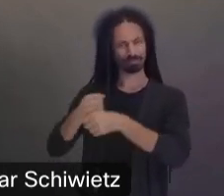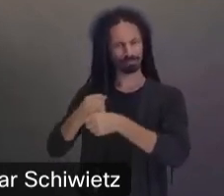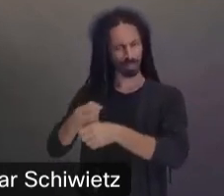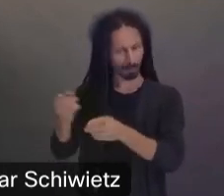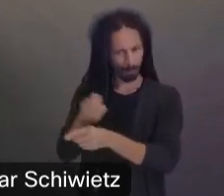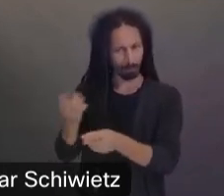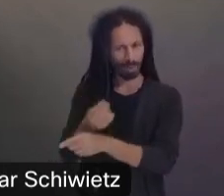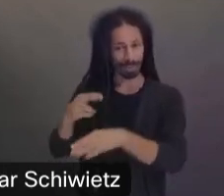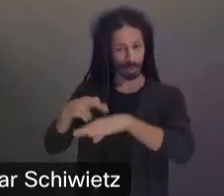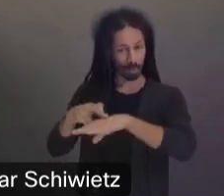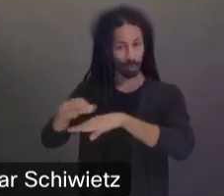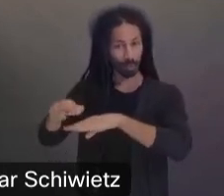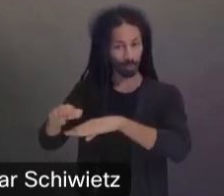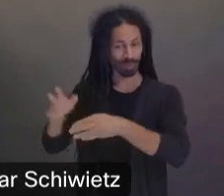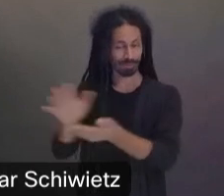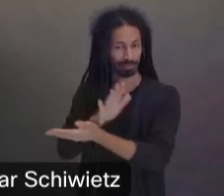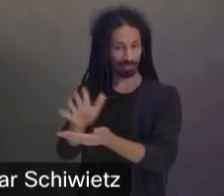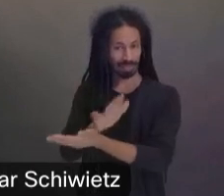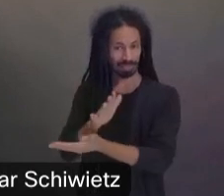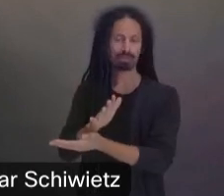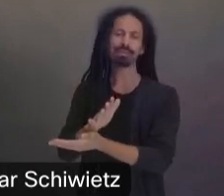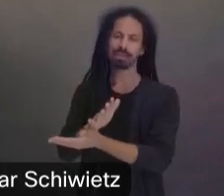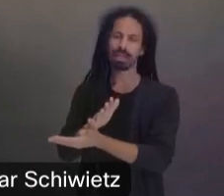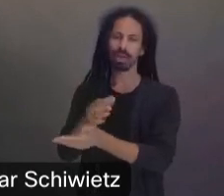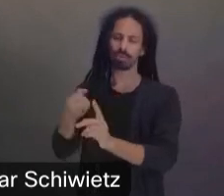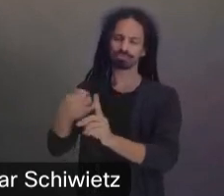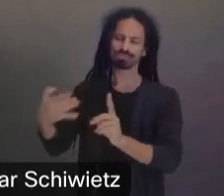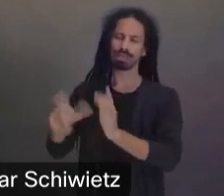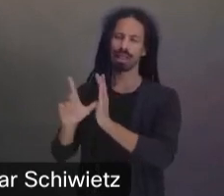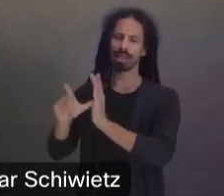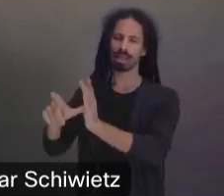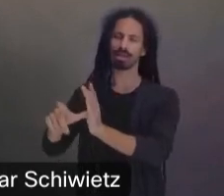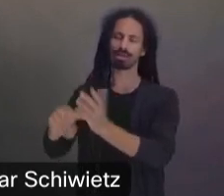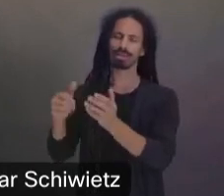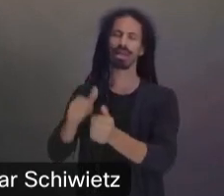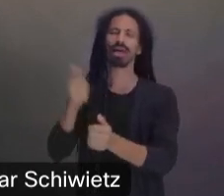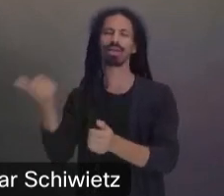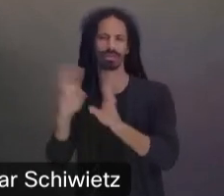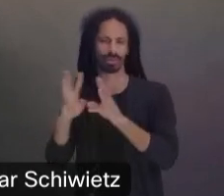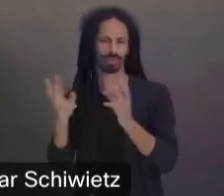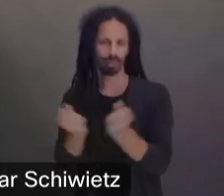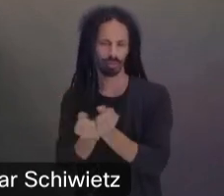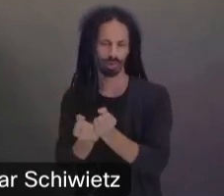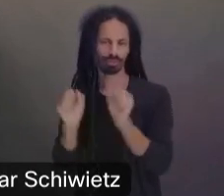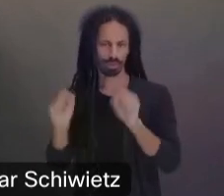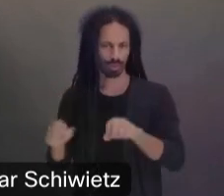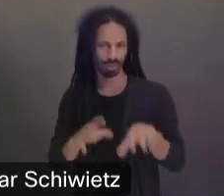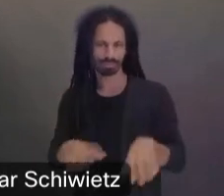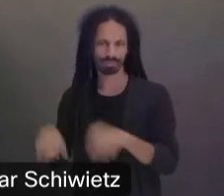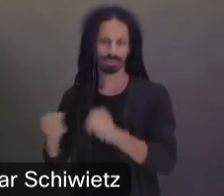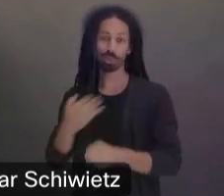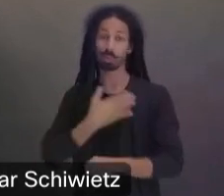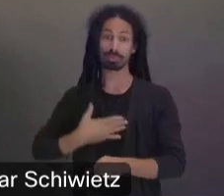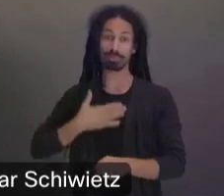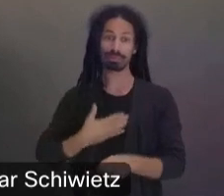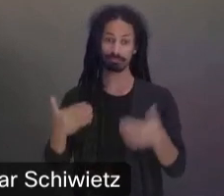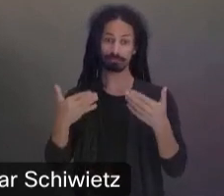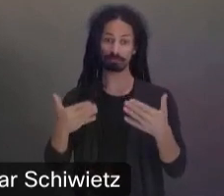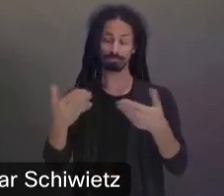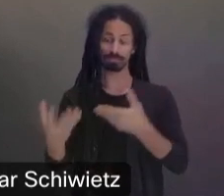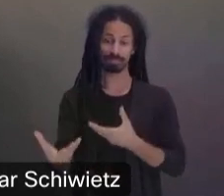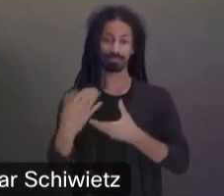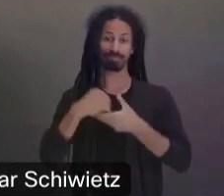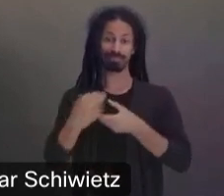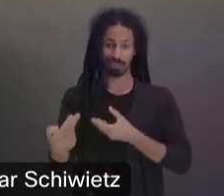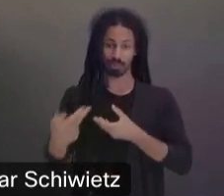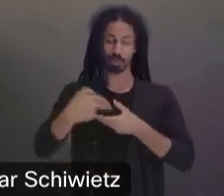workshop next week, Thursday. So please join us for that to get the second part of our citing and referencing